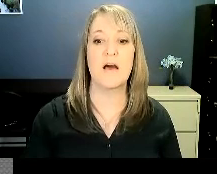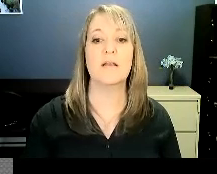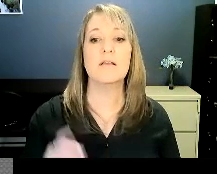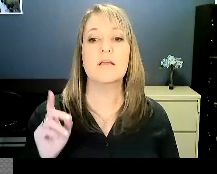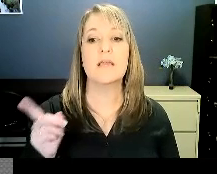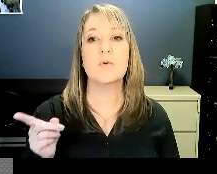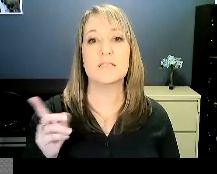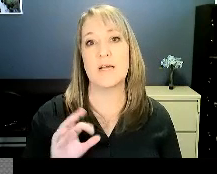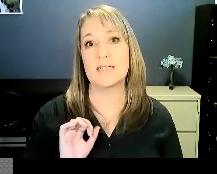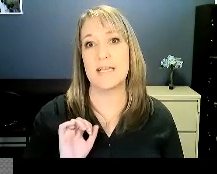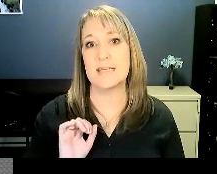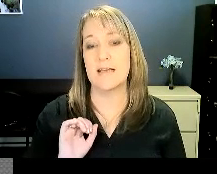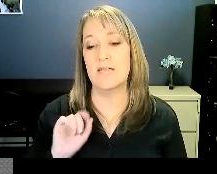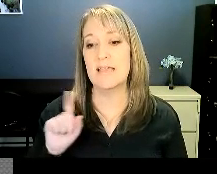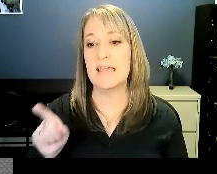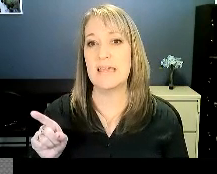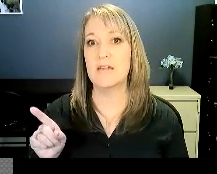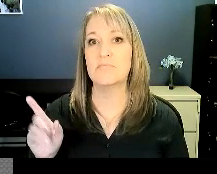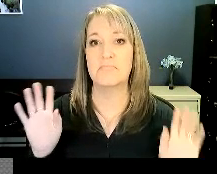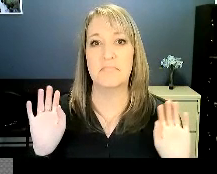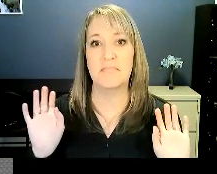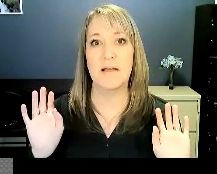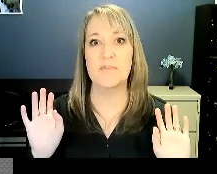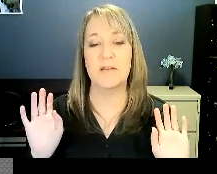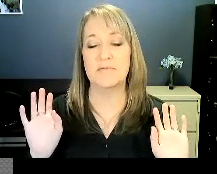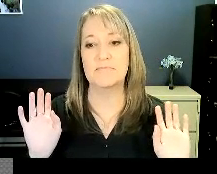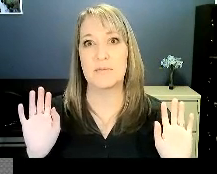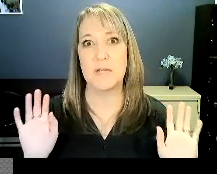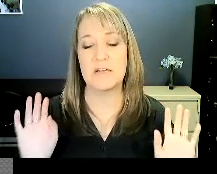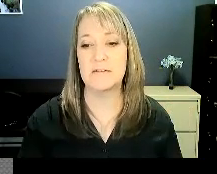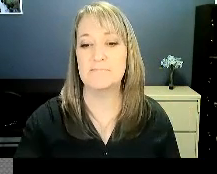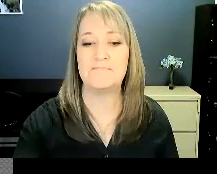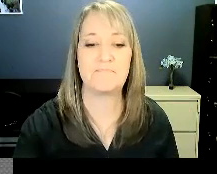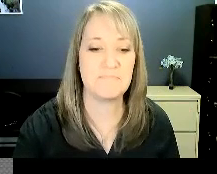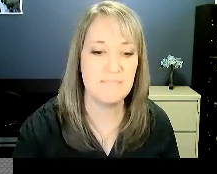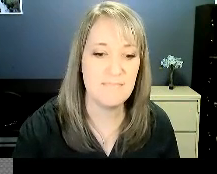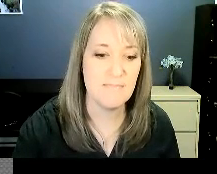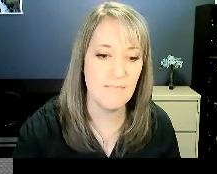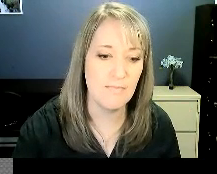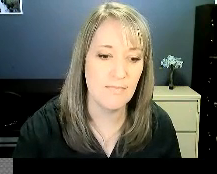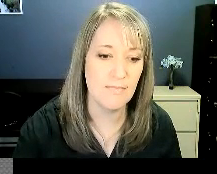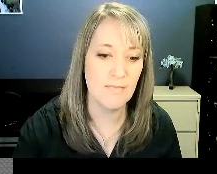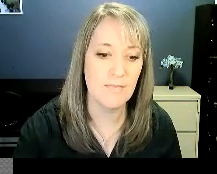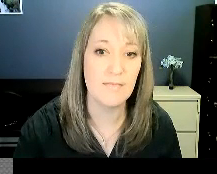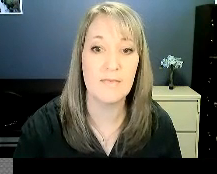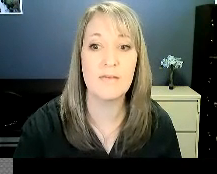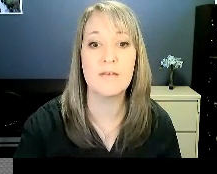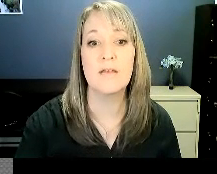closing thought. He wants to practice ASL. He. I'm done. Like, period.